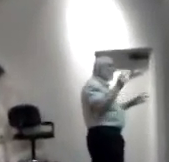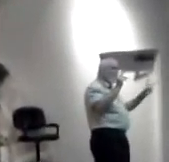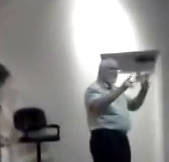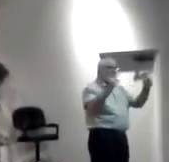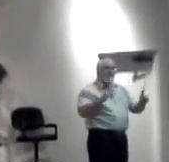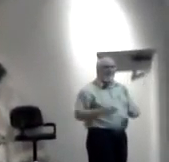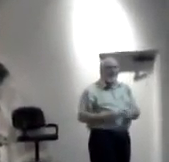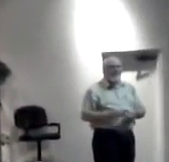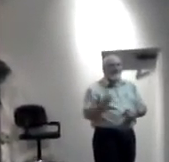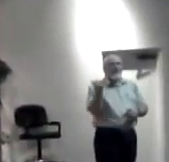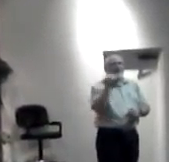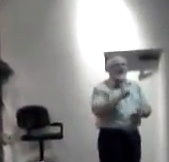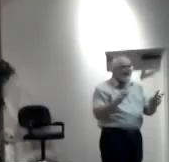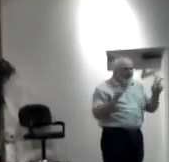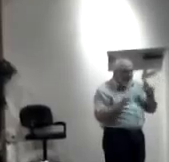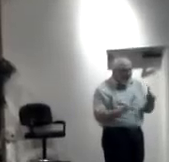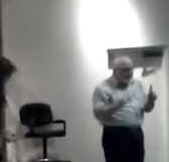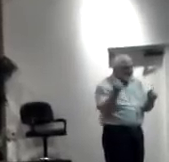Anybody and everybody.